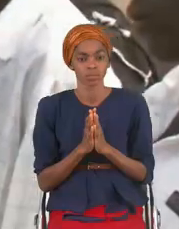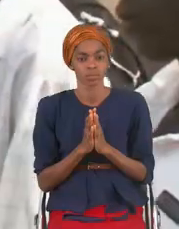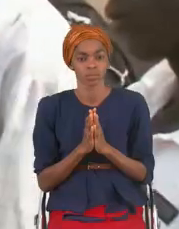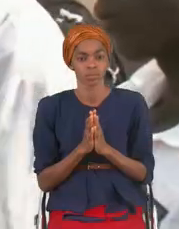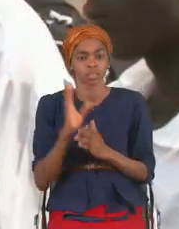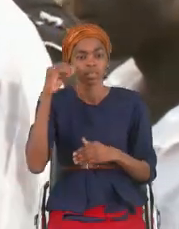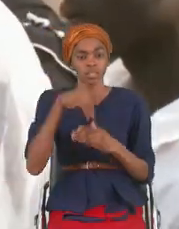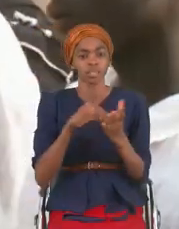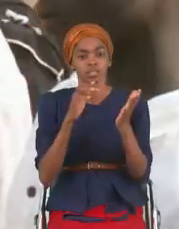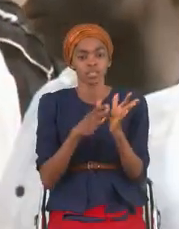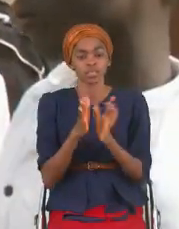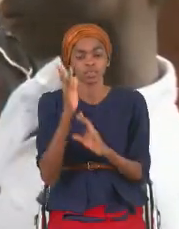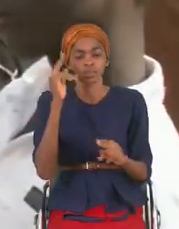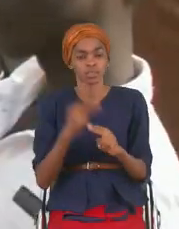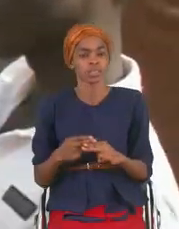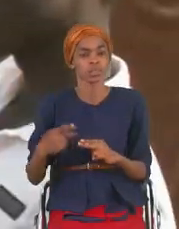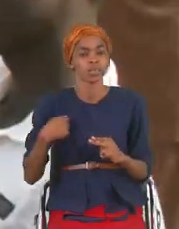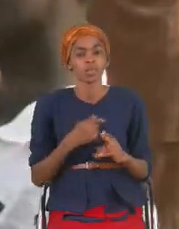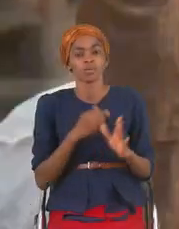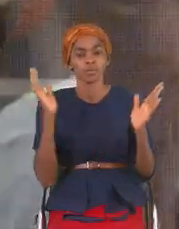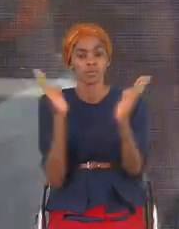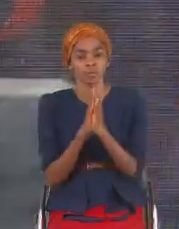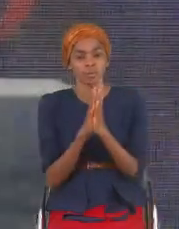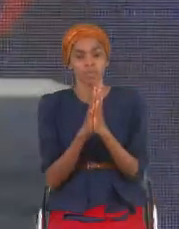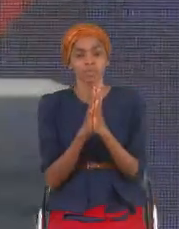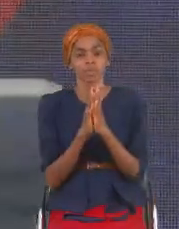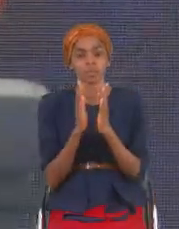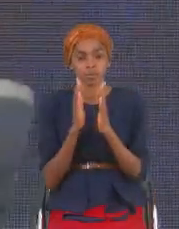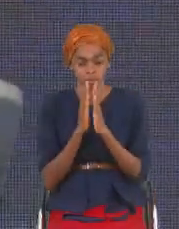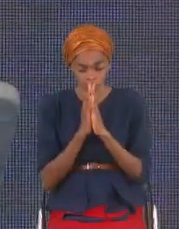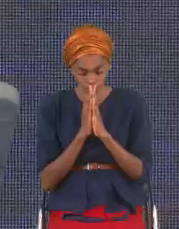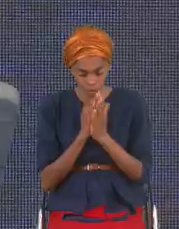In Jesus' name we pray.